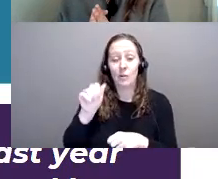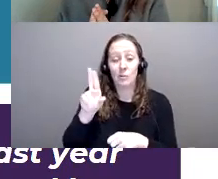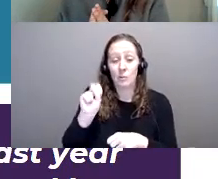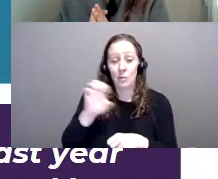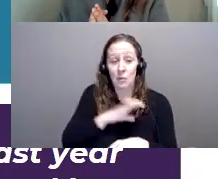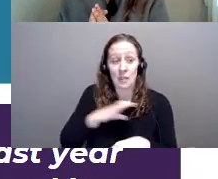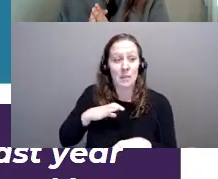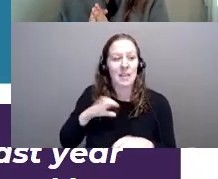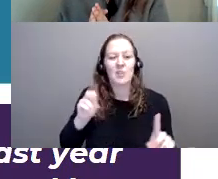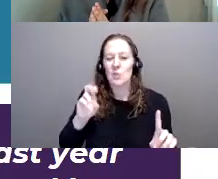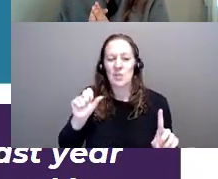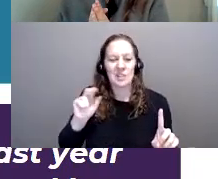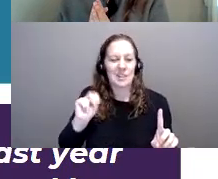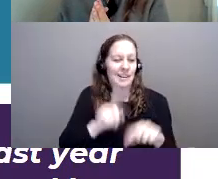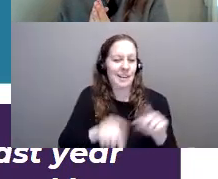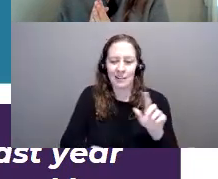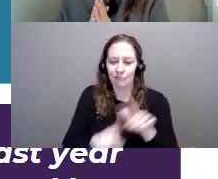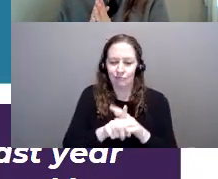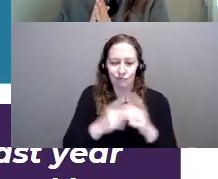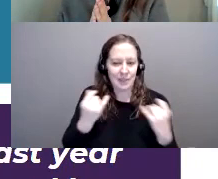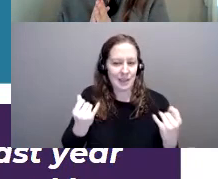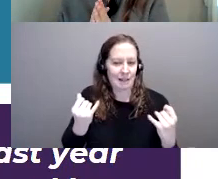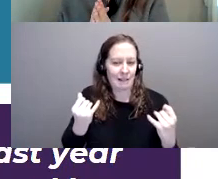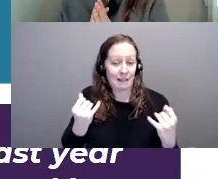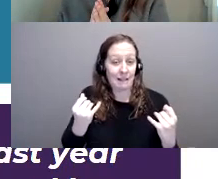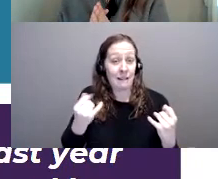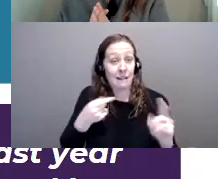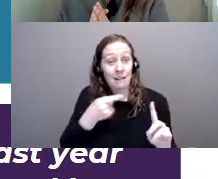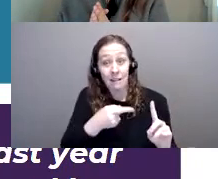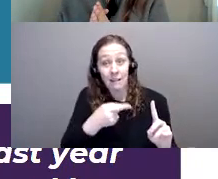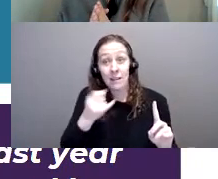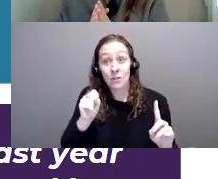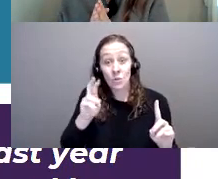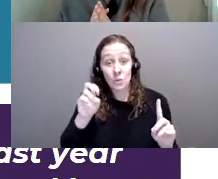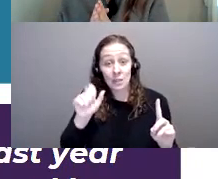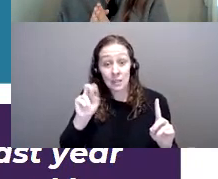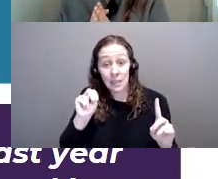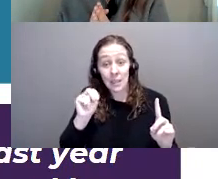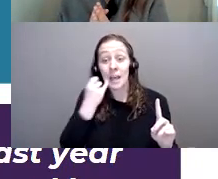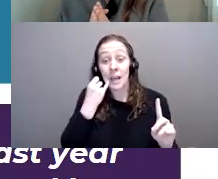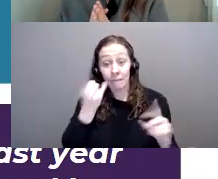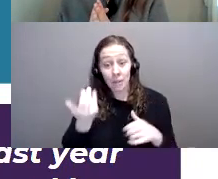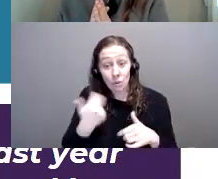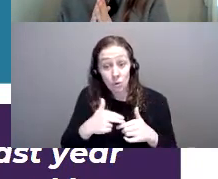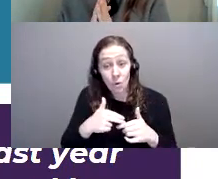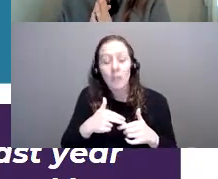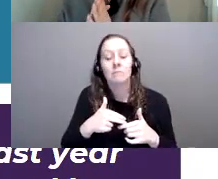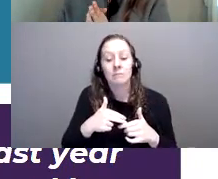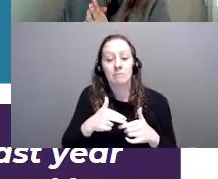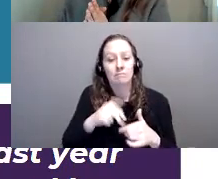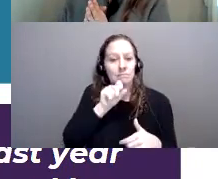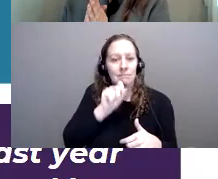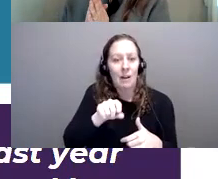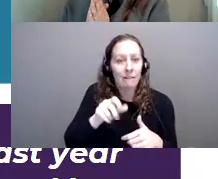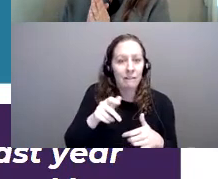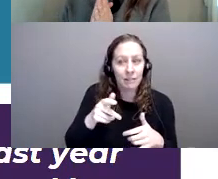was unable to attend today. Susan, if you're online, please let us know. We would love to hear from you. But I